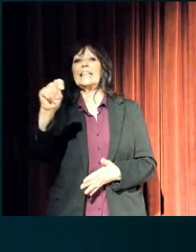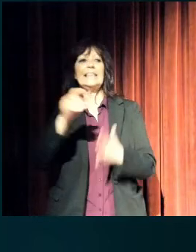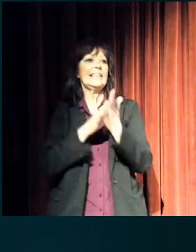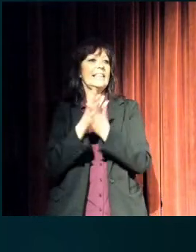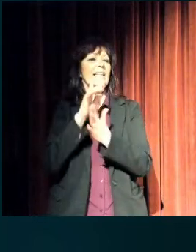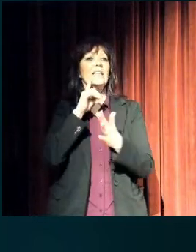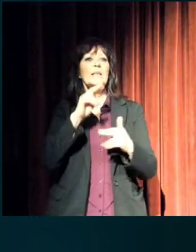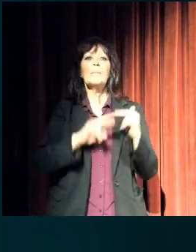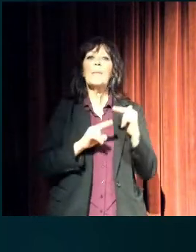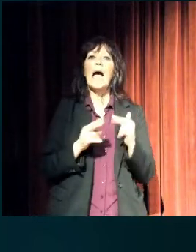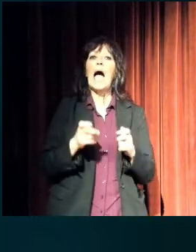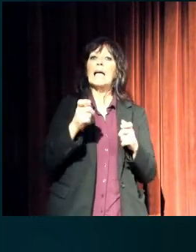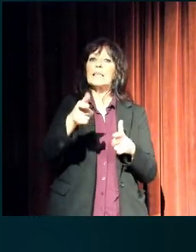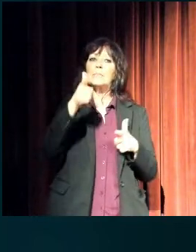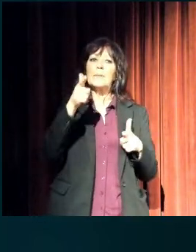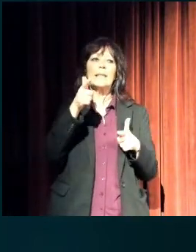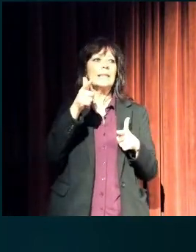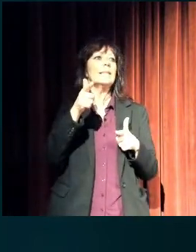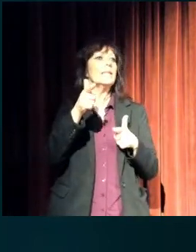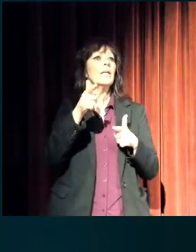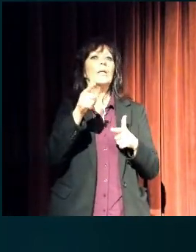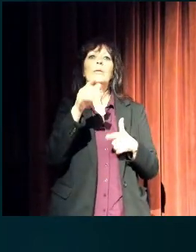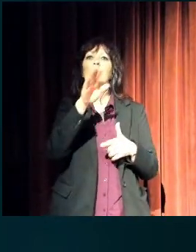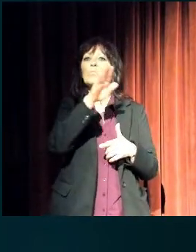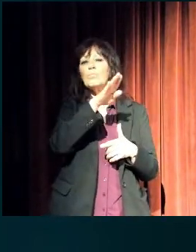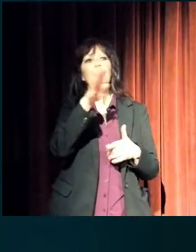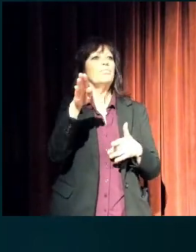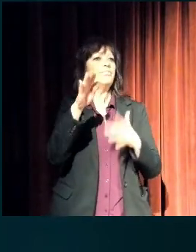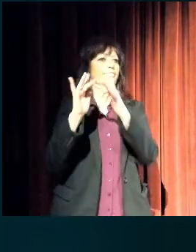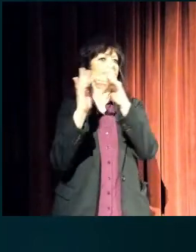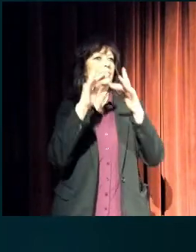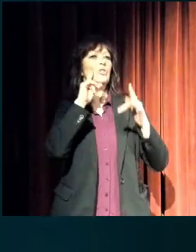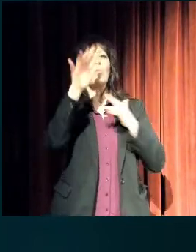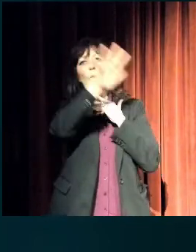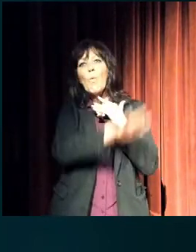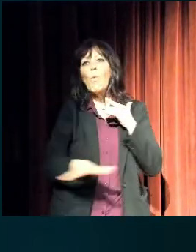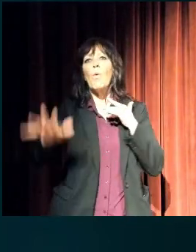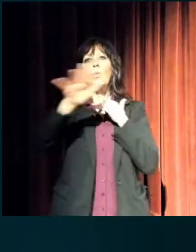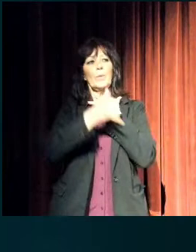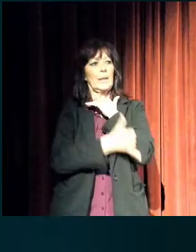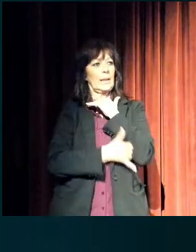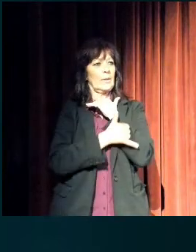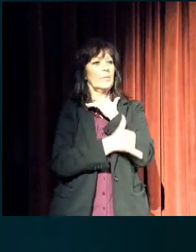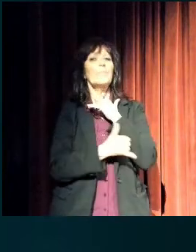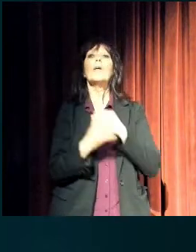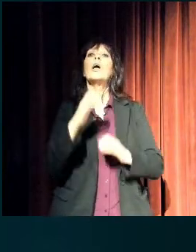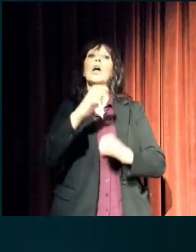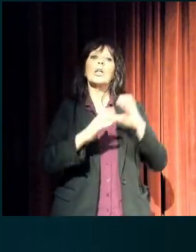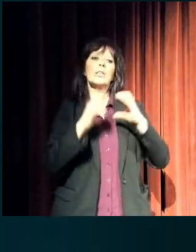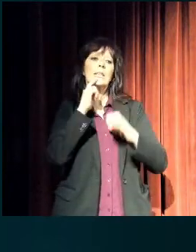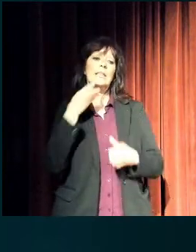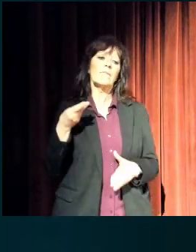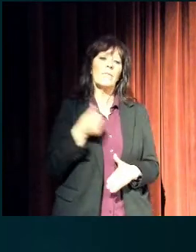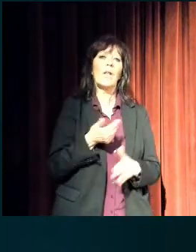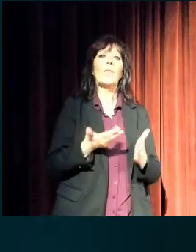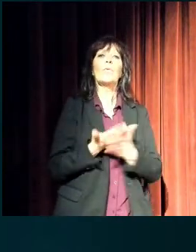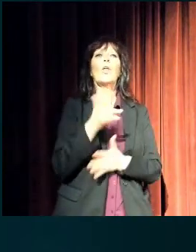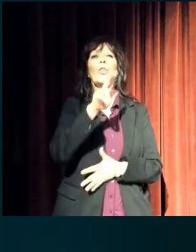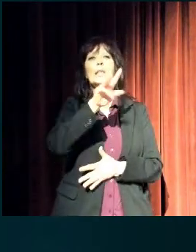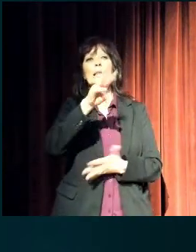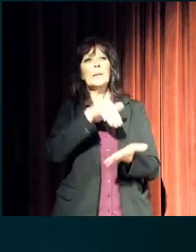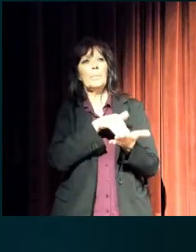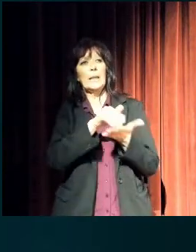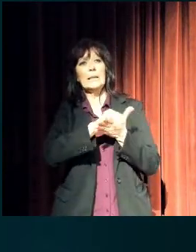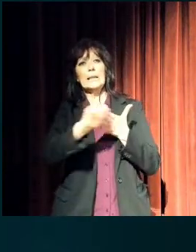build high-speed middle-mile broadband to every corner of the county. Construction is funded through $36 million